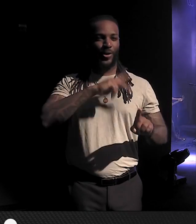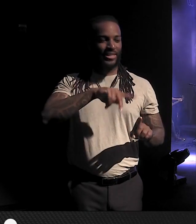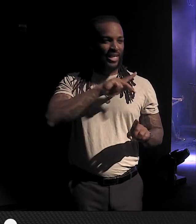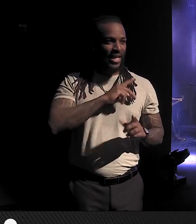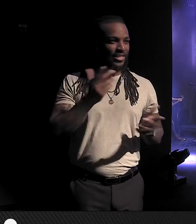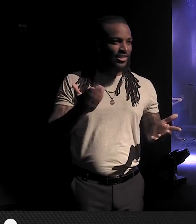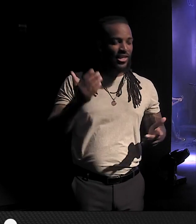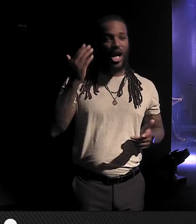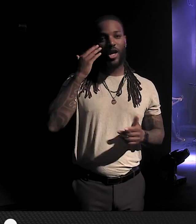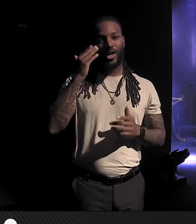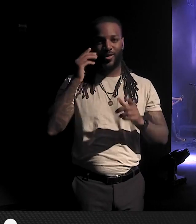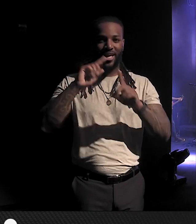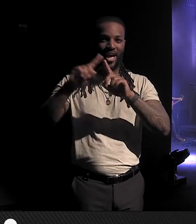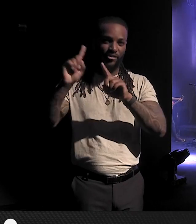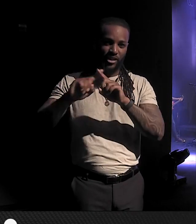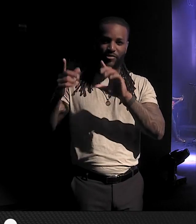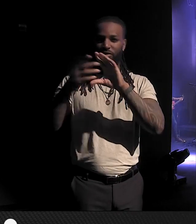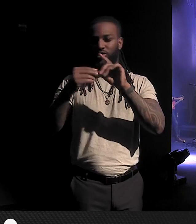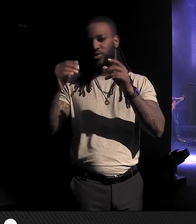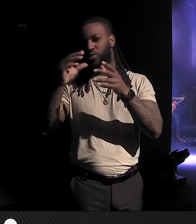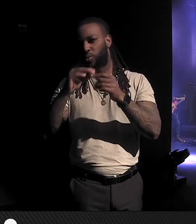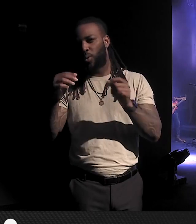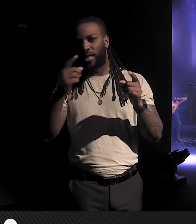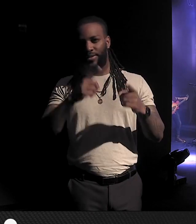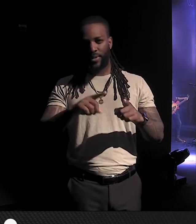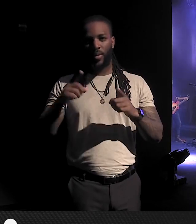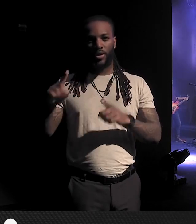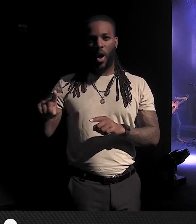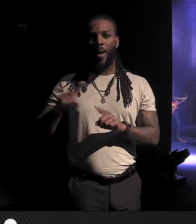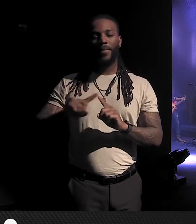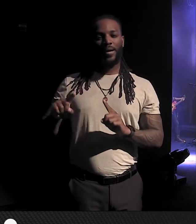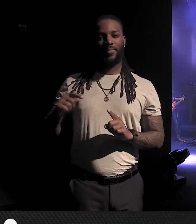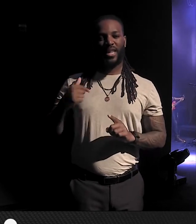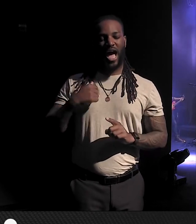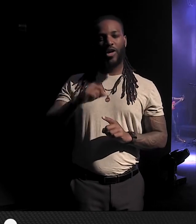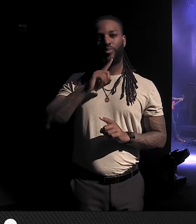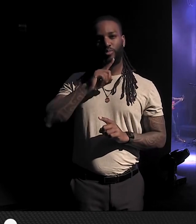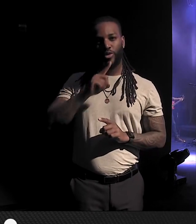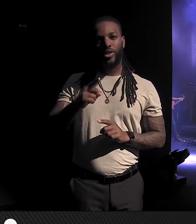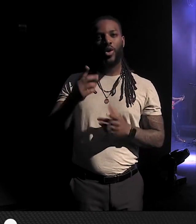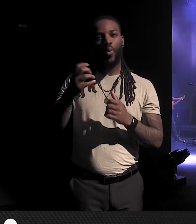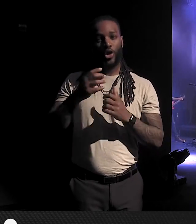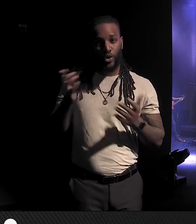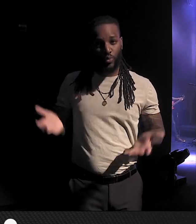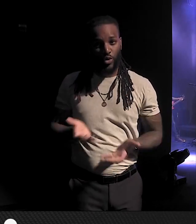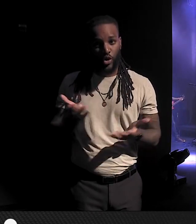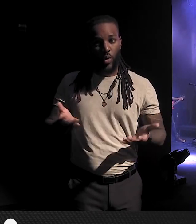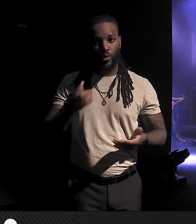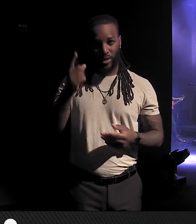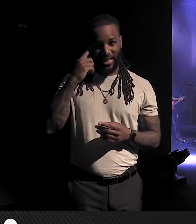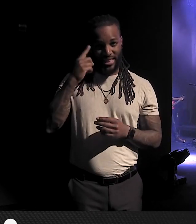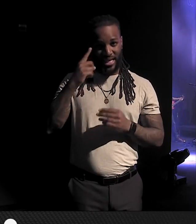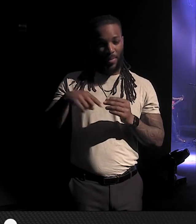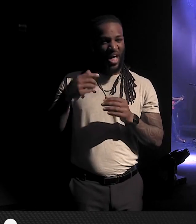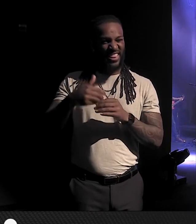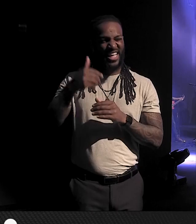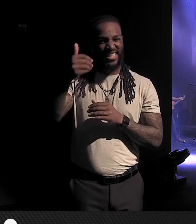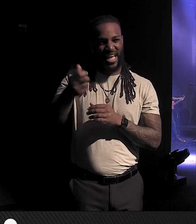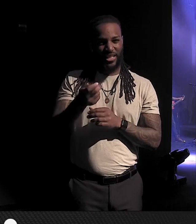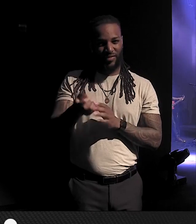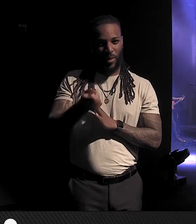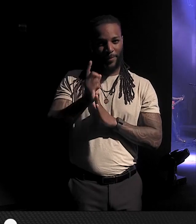in here. I know we have all kinds of storylines going on. But I really want to encourage you to think about the next few